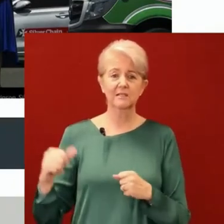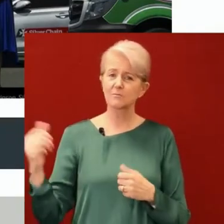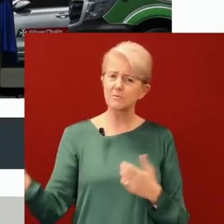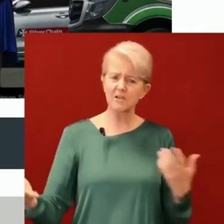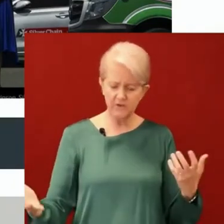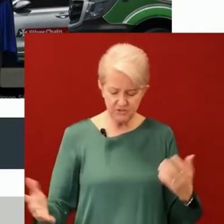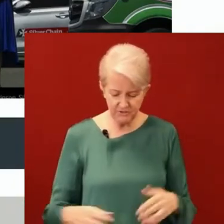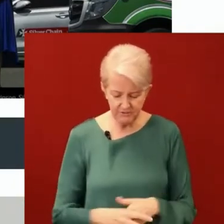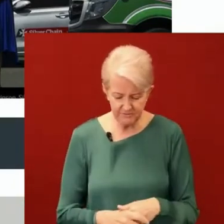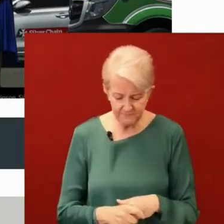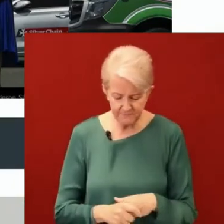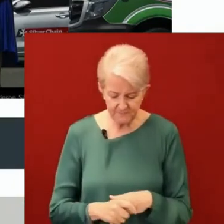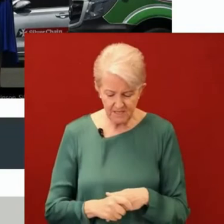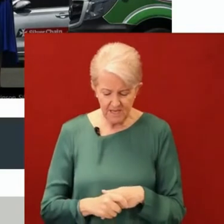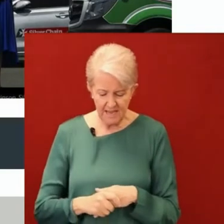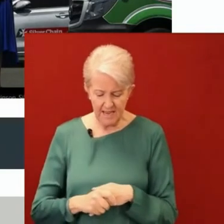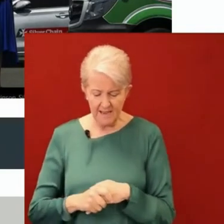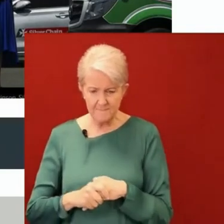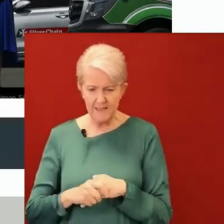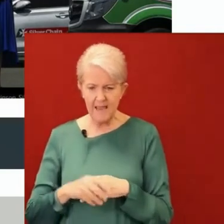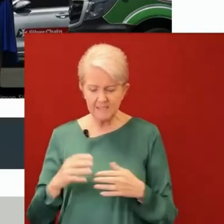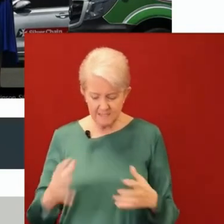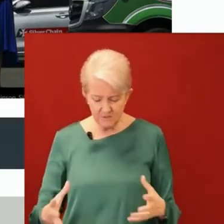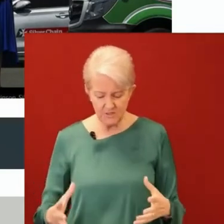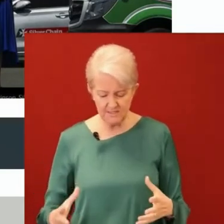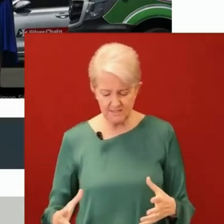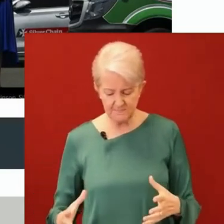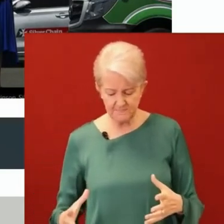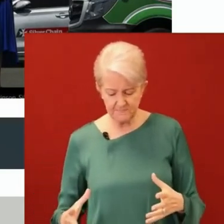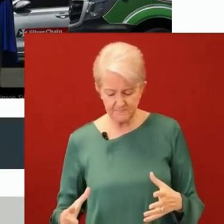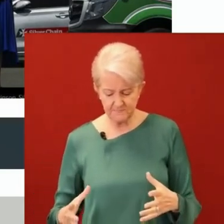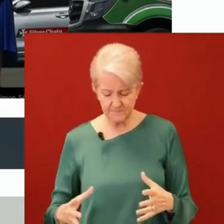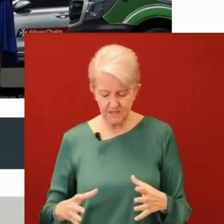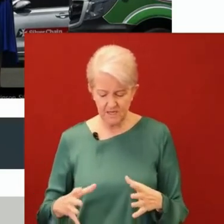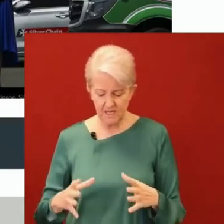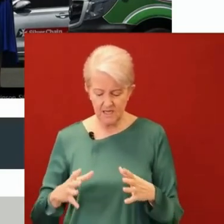policing. What was I going to do? And it's interesting.